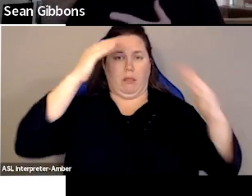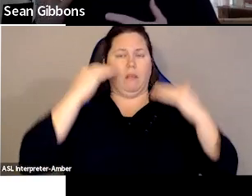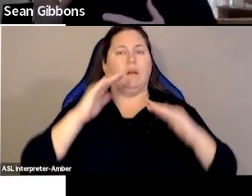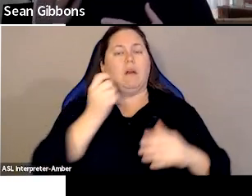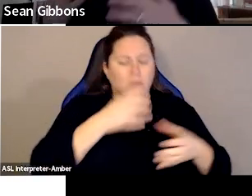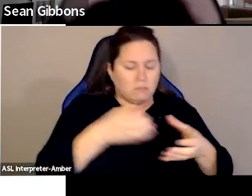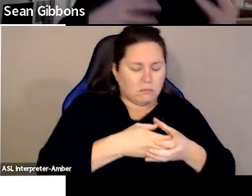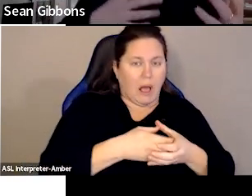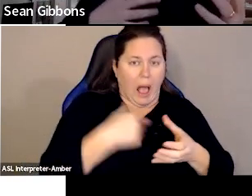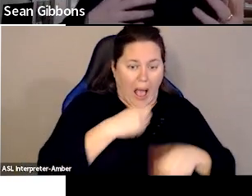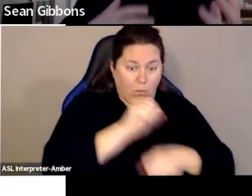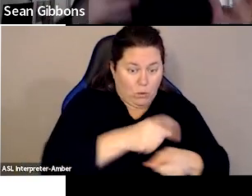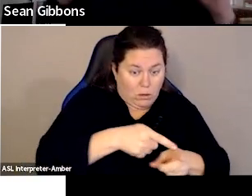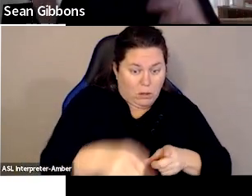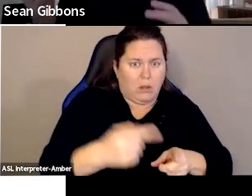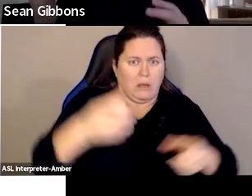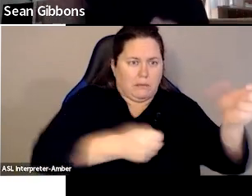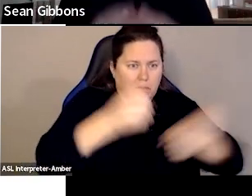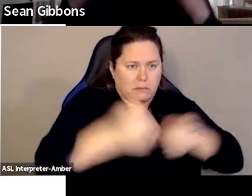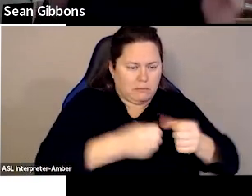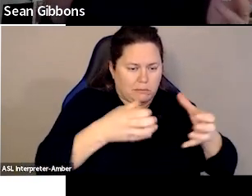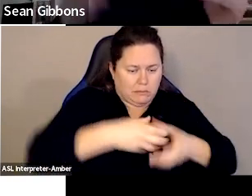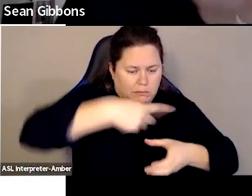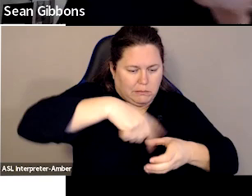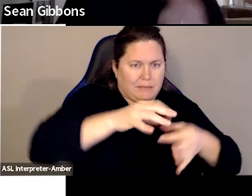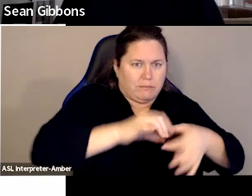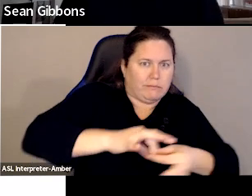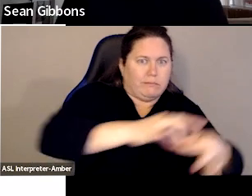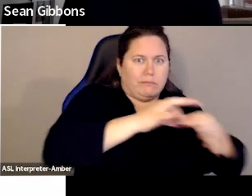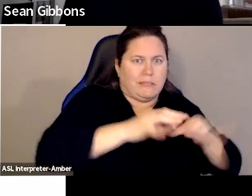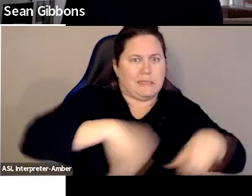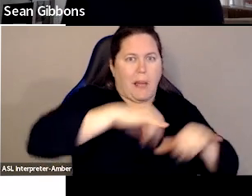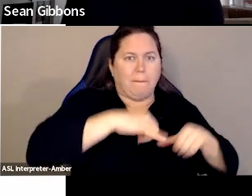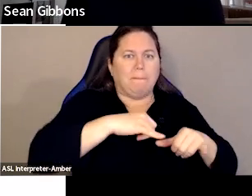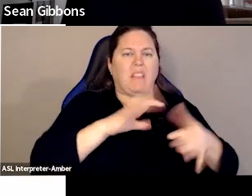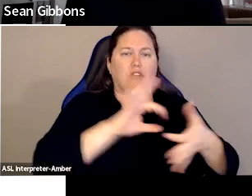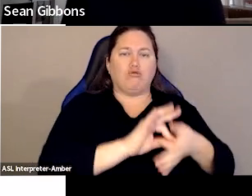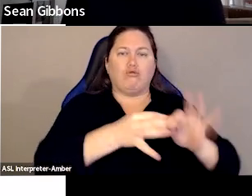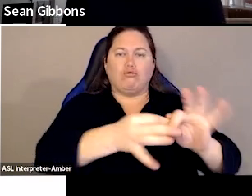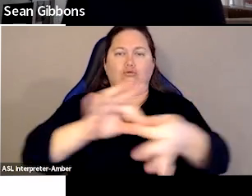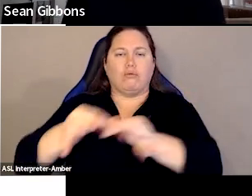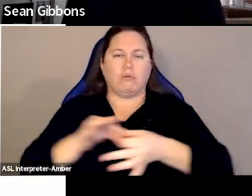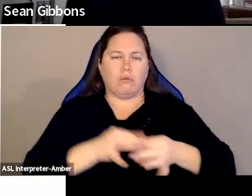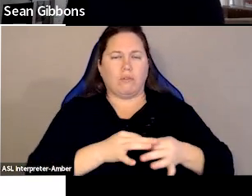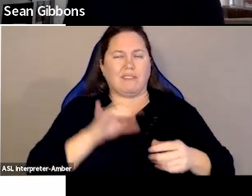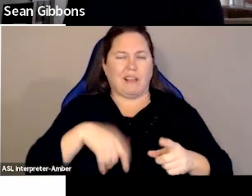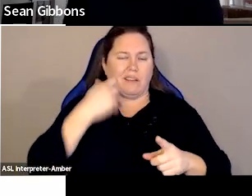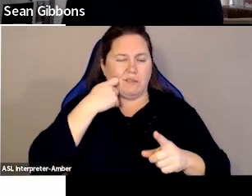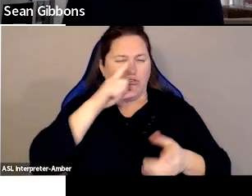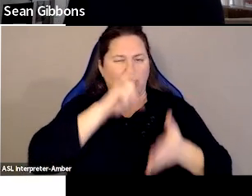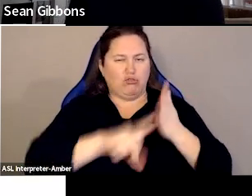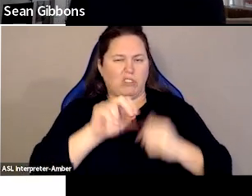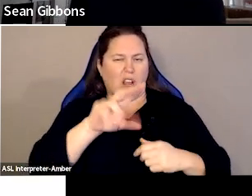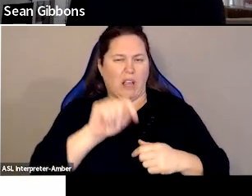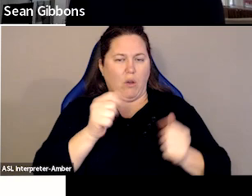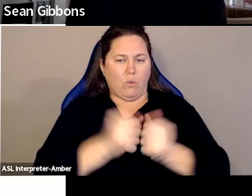on the same things you're working on, or maybe hold the same role or share an identity, that's what circles is all about. You can check it out through the link that we just shared. So I encourage you to do so.